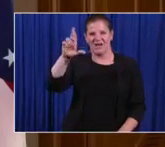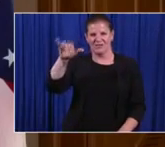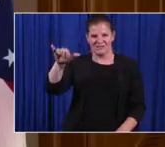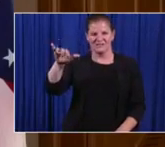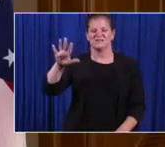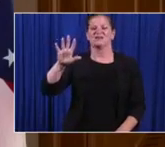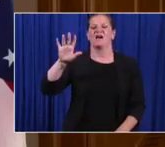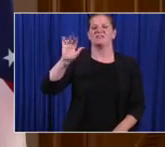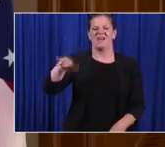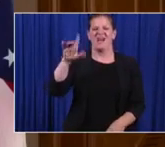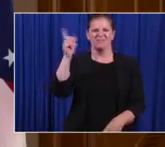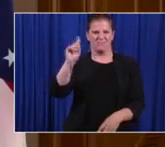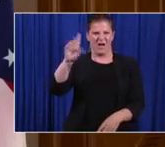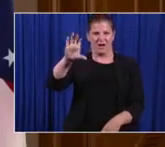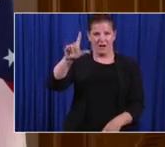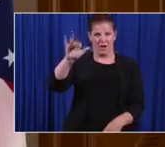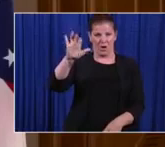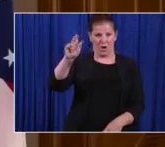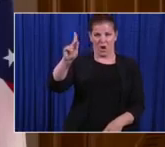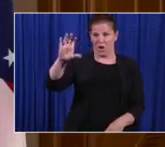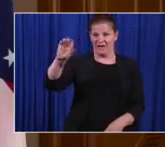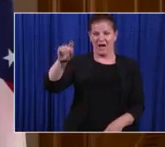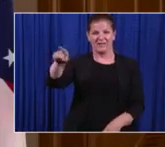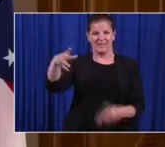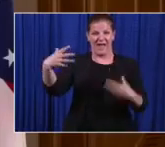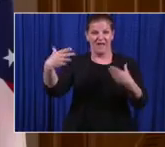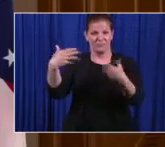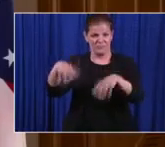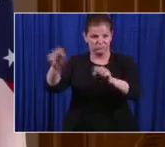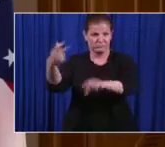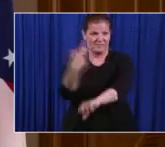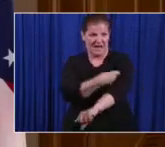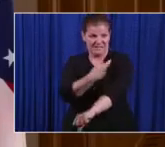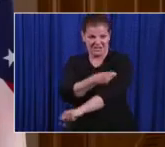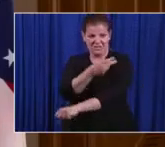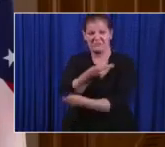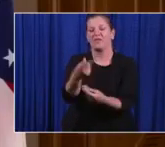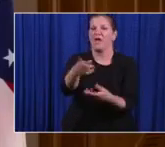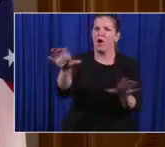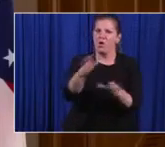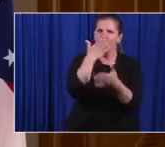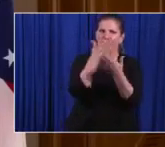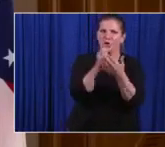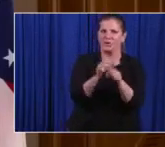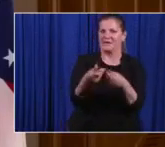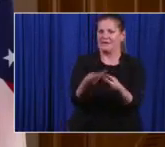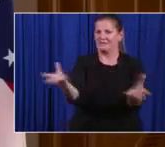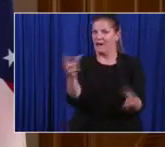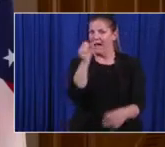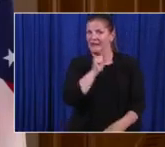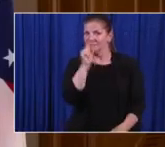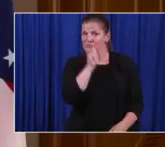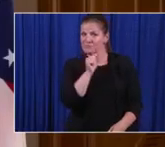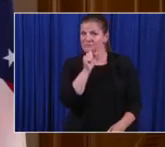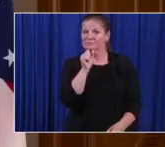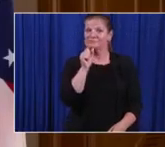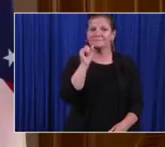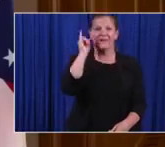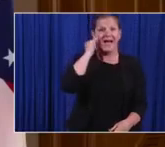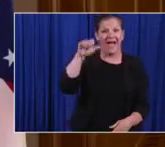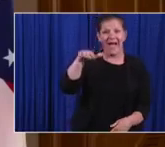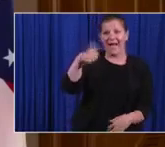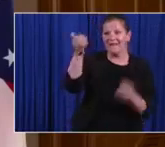vaccinations, and they were doing a great job. Young's was giving away ice cream cone for anybody who got